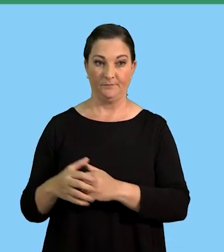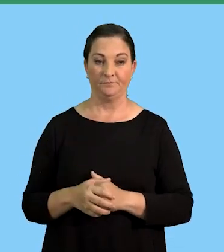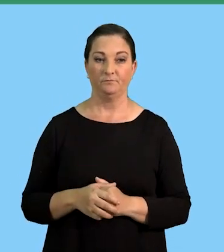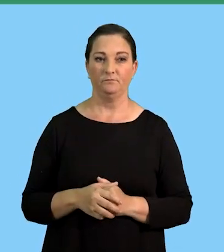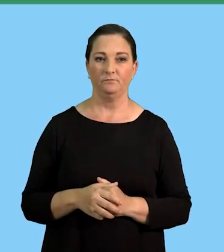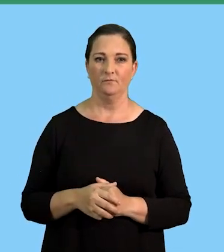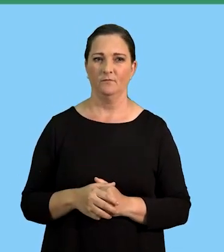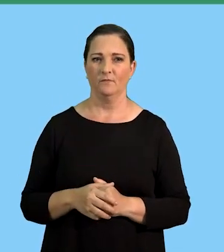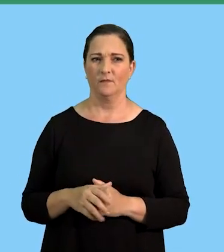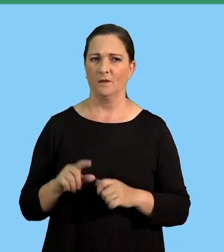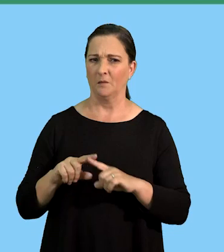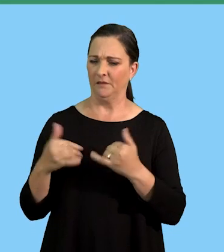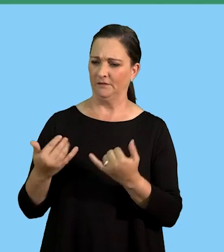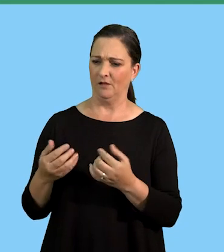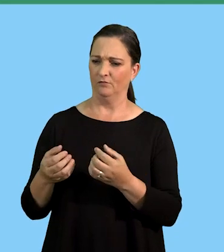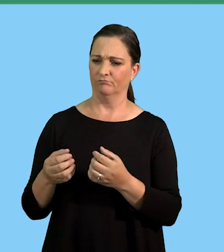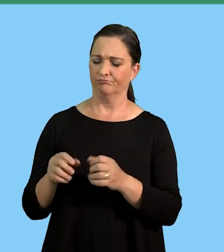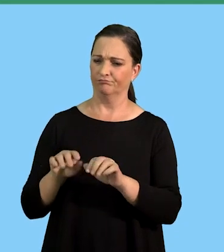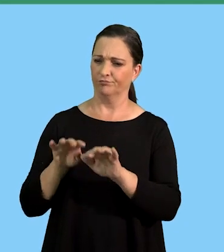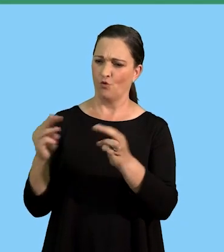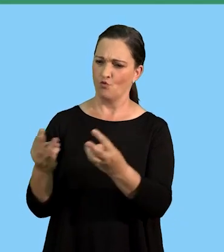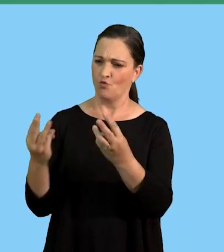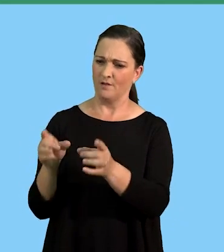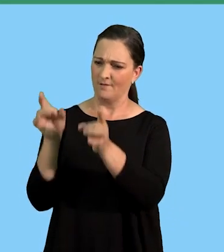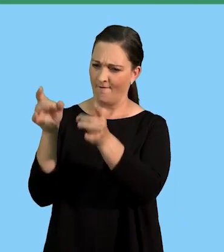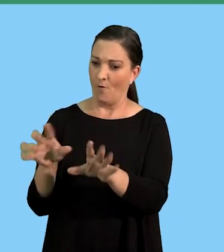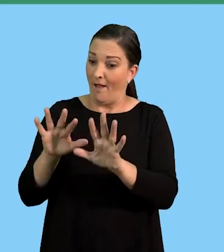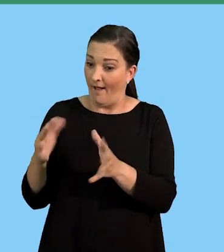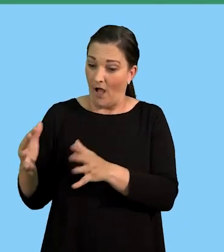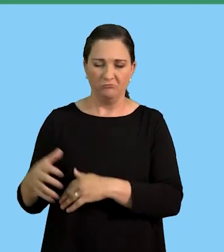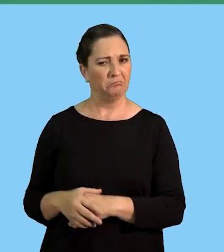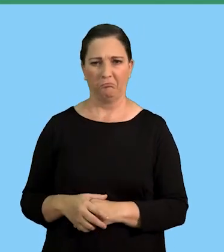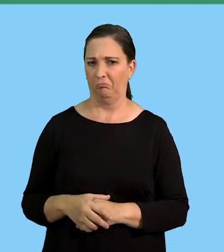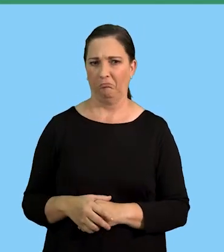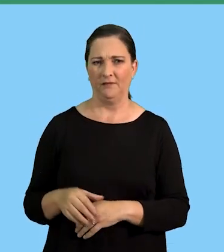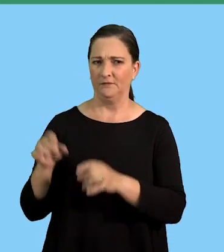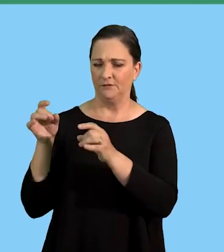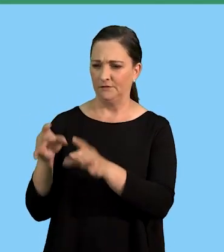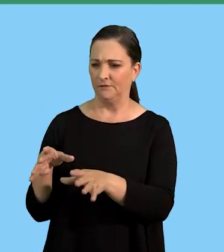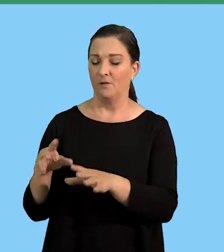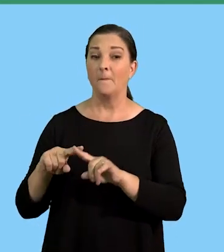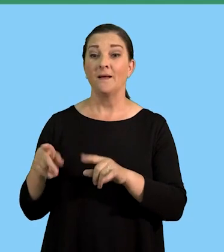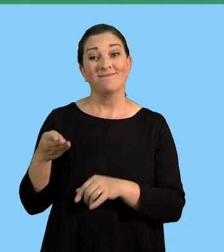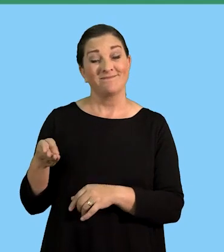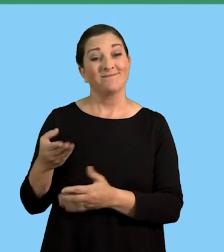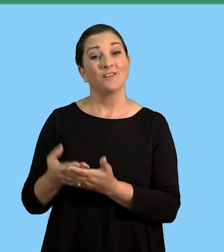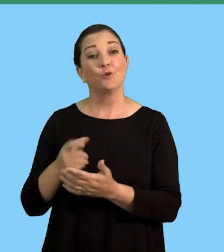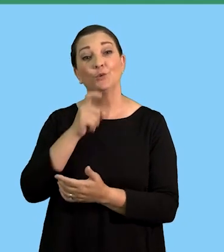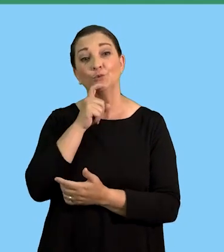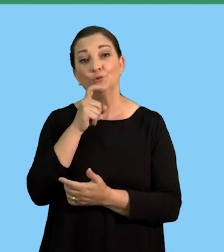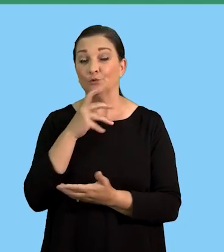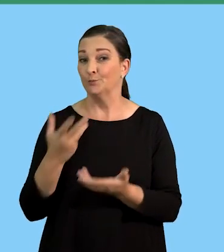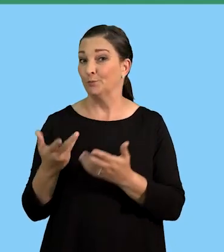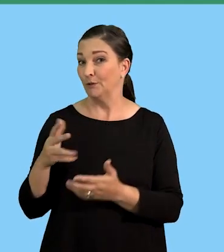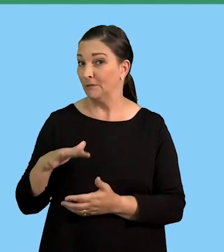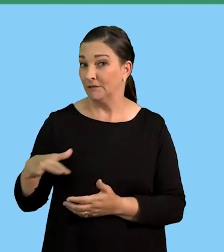about delegating a task without informing employees on how to complete it, then this would be applicable or would be